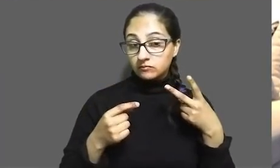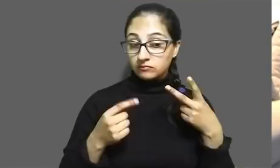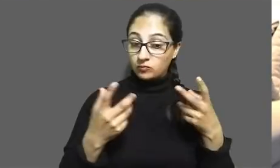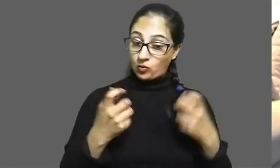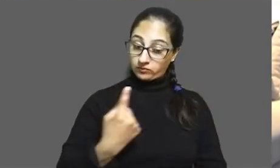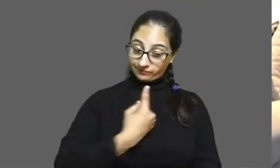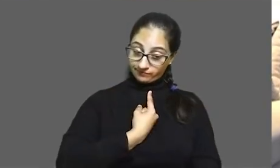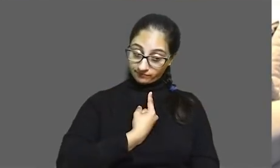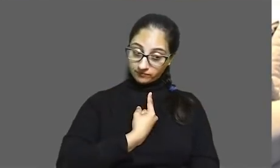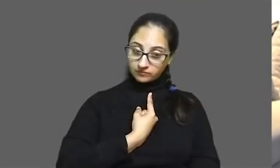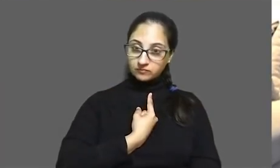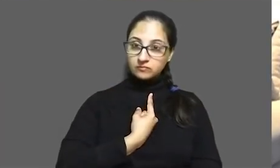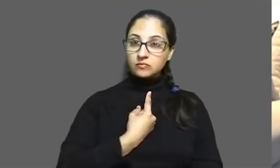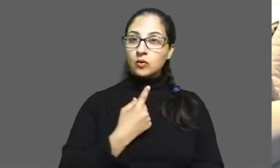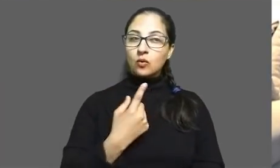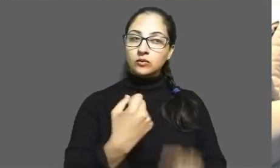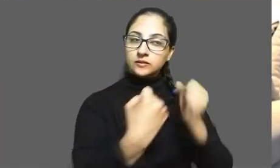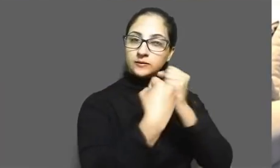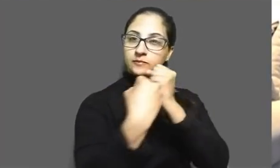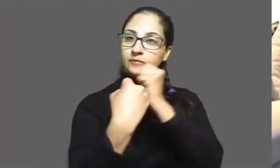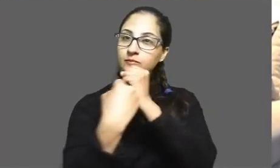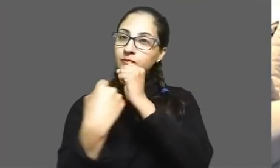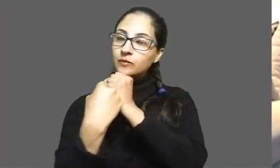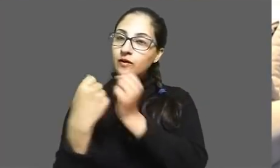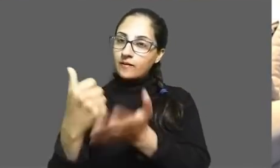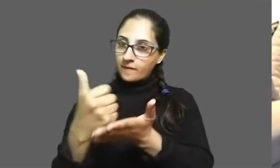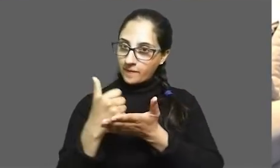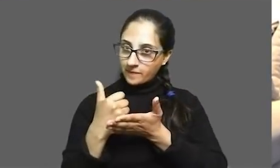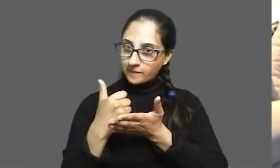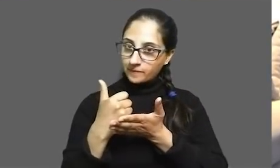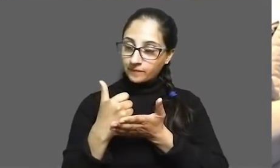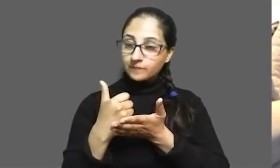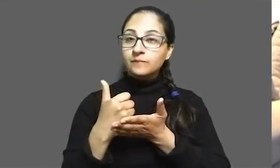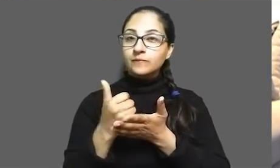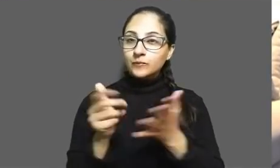It is true that the grief journey is a